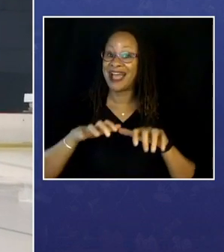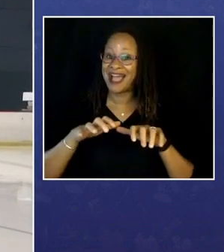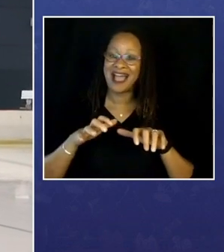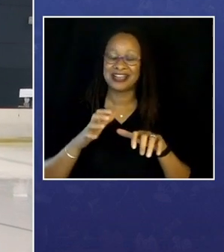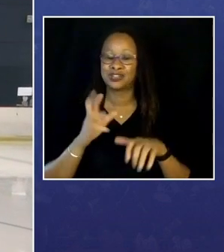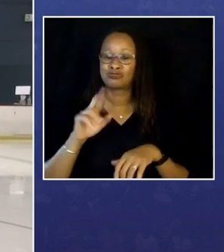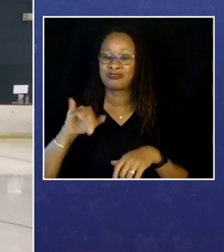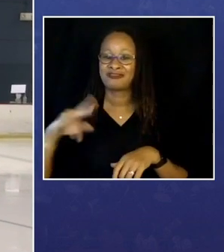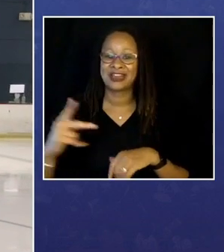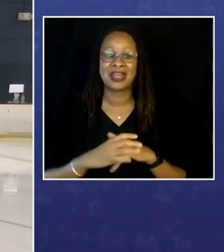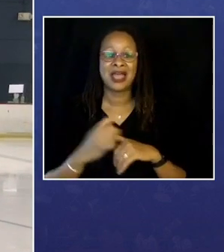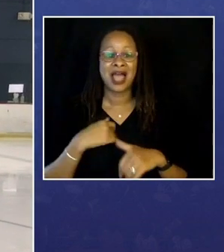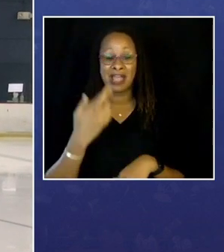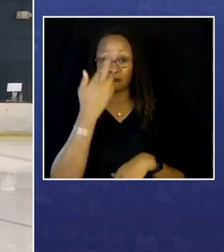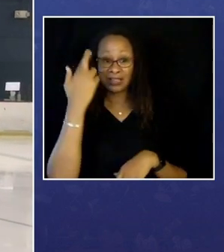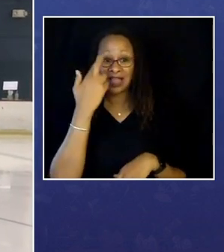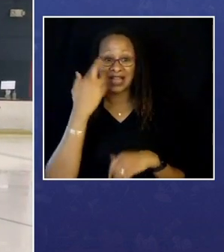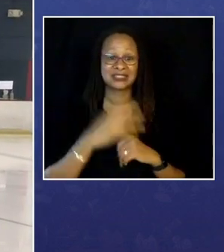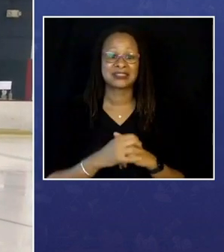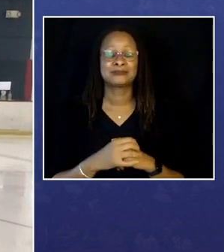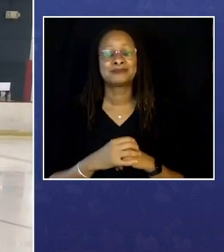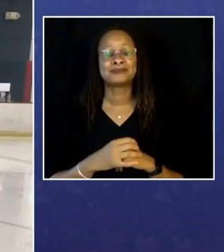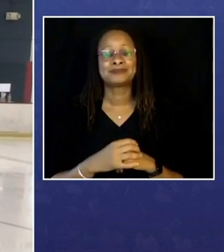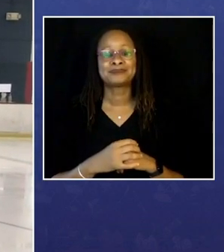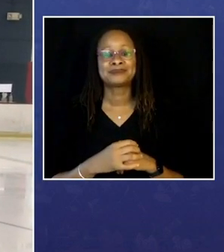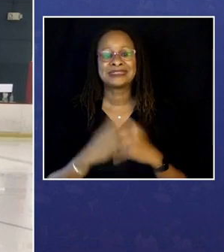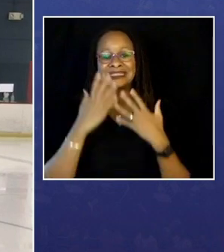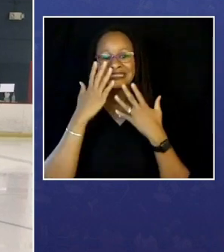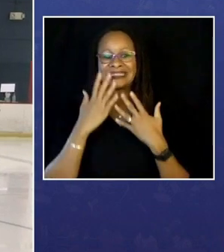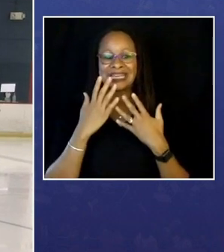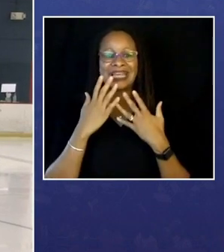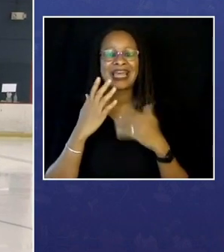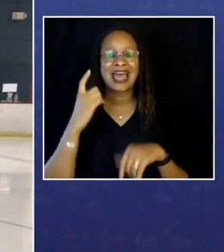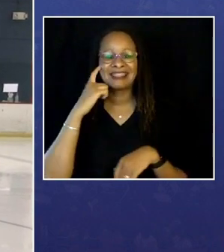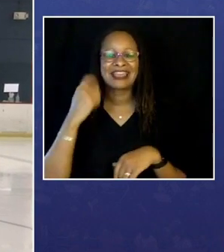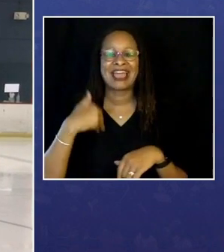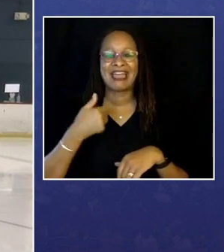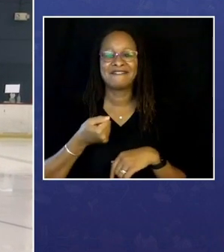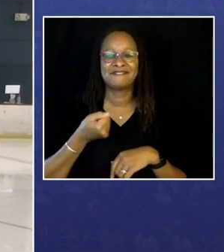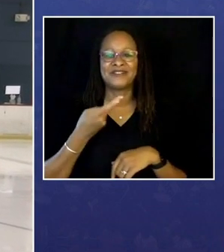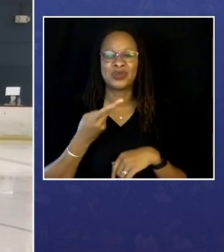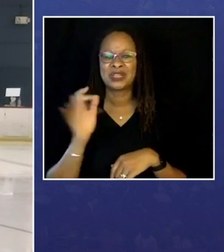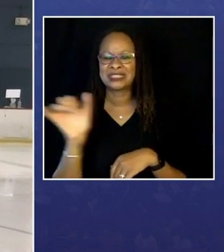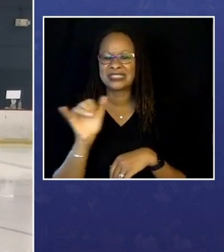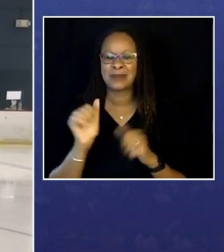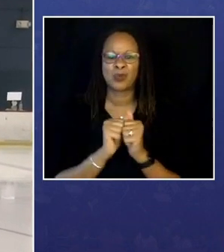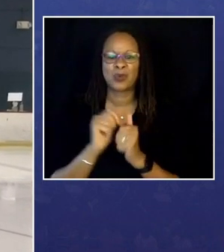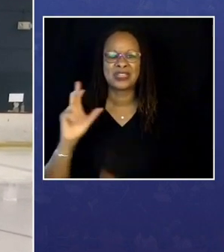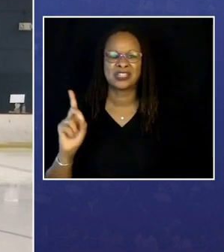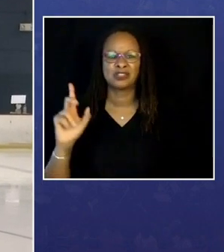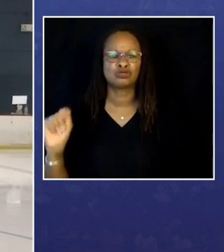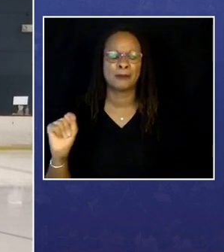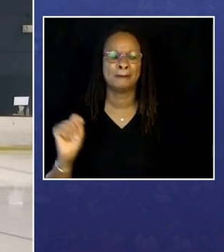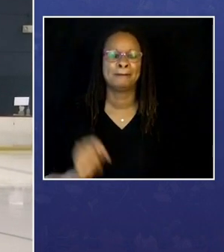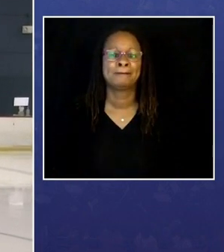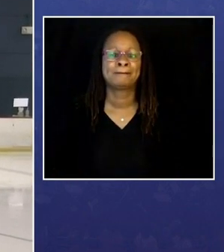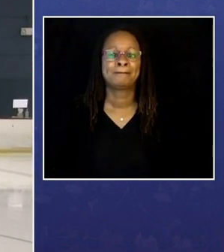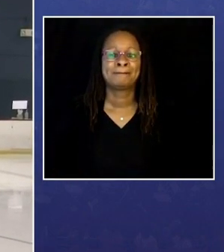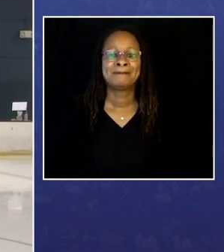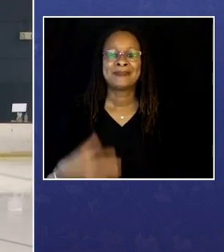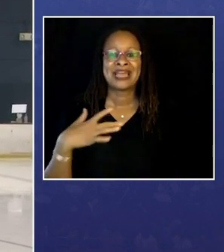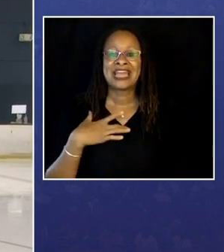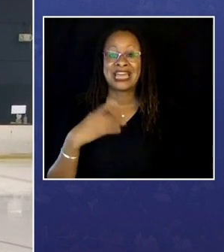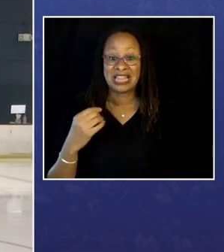rink. So I realized that, sadly, I think I have a few things in common with Donald Trump.